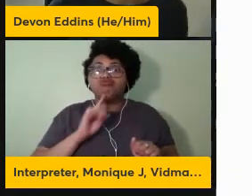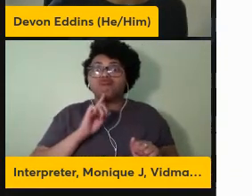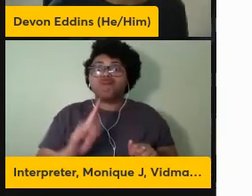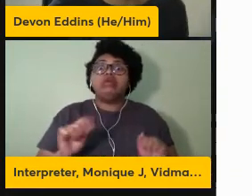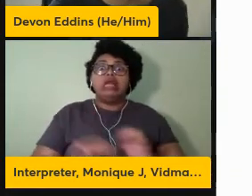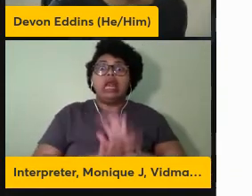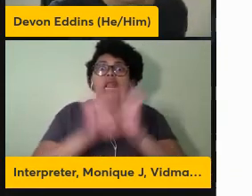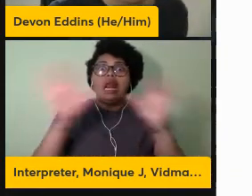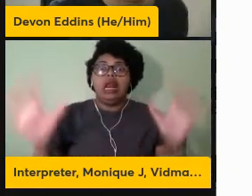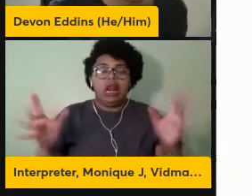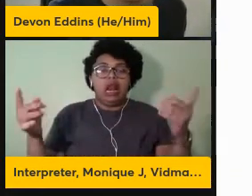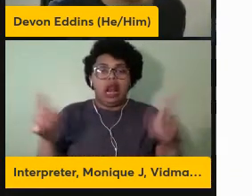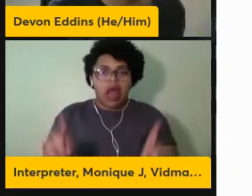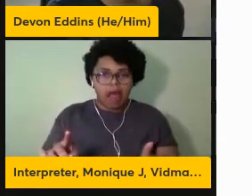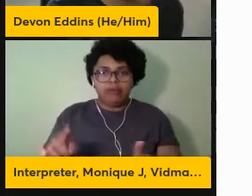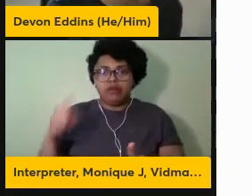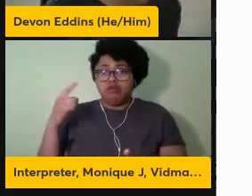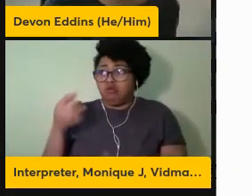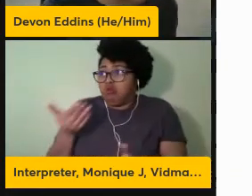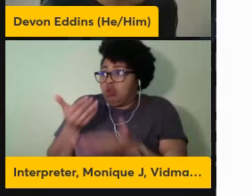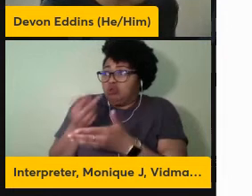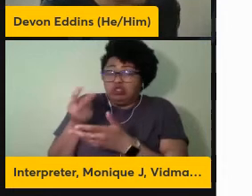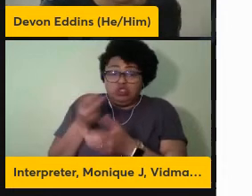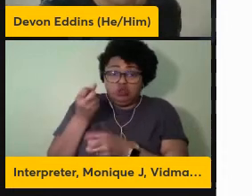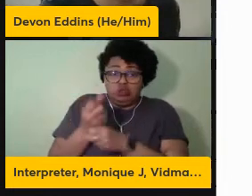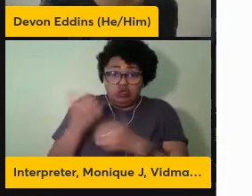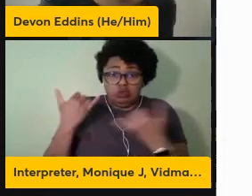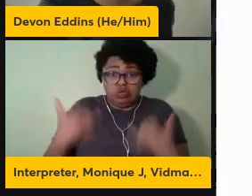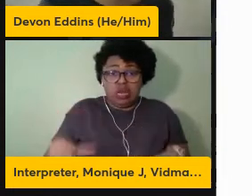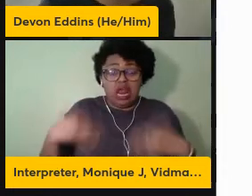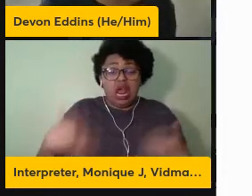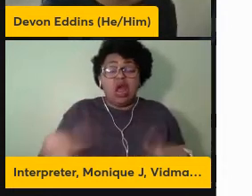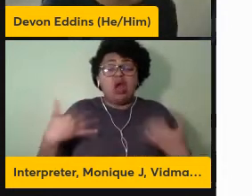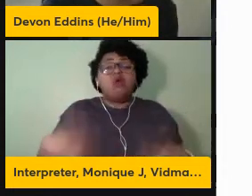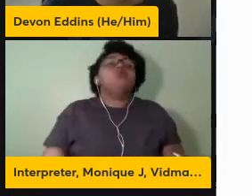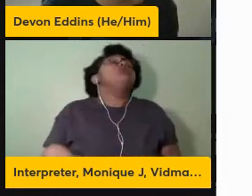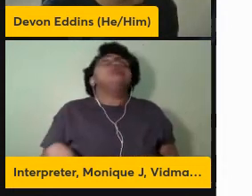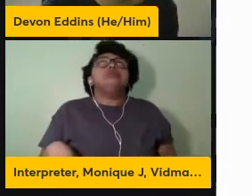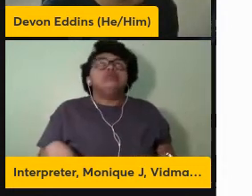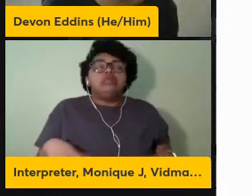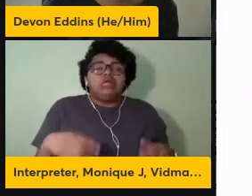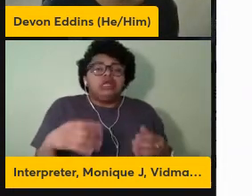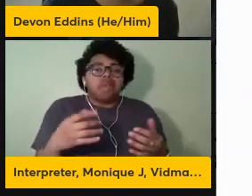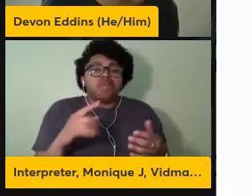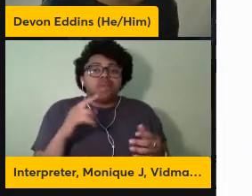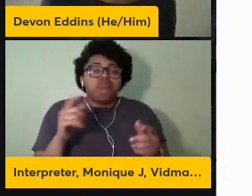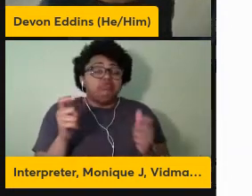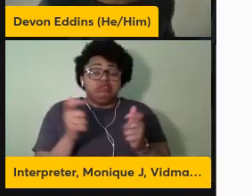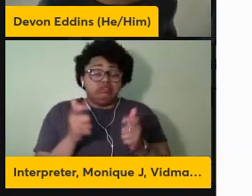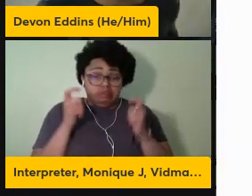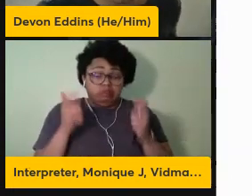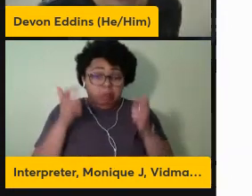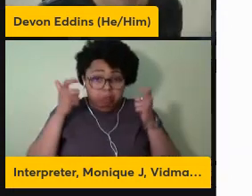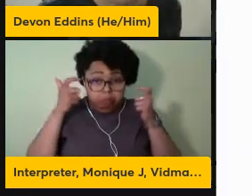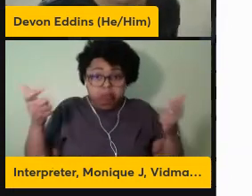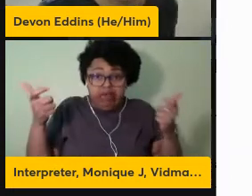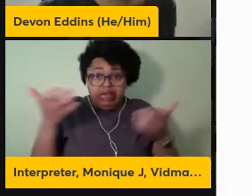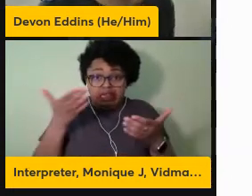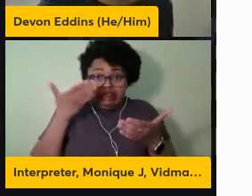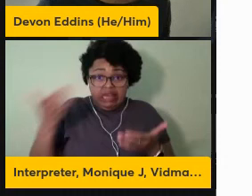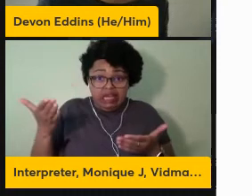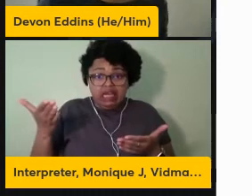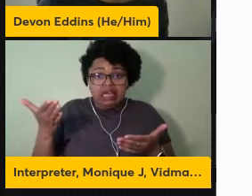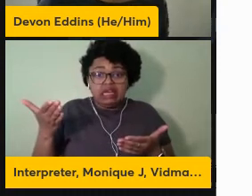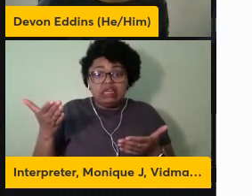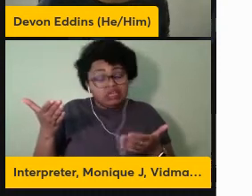quite substantial in every way that you can imagine. And just to throw some numbers that are